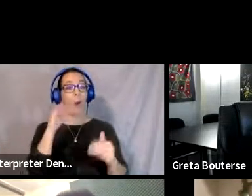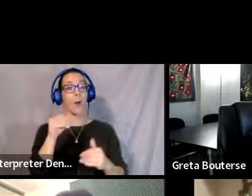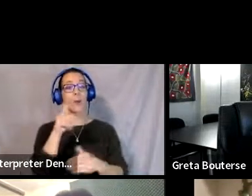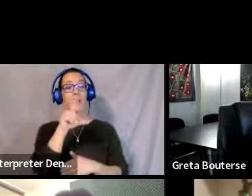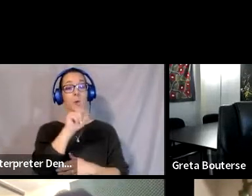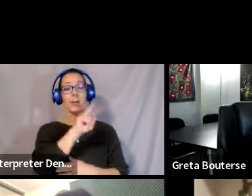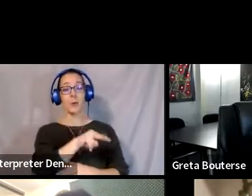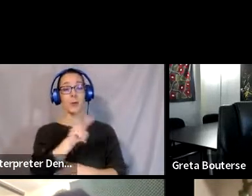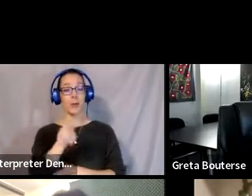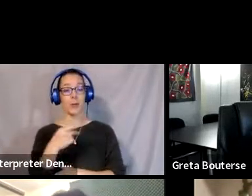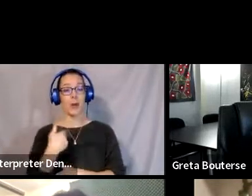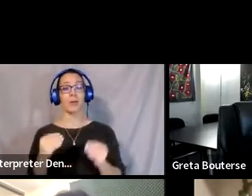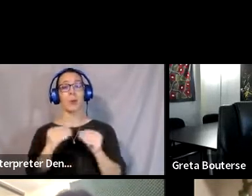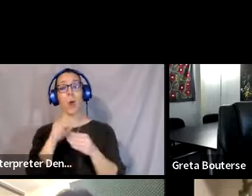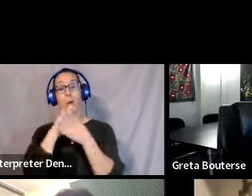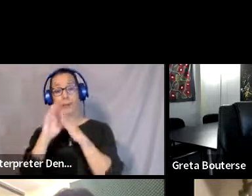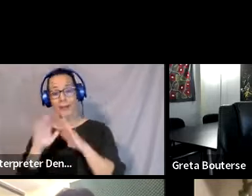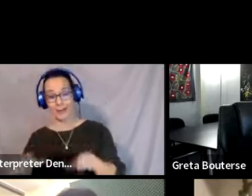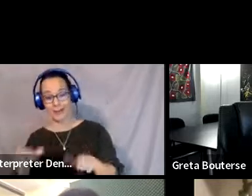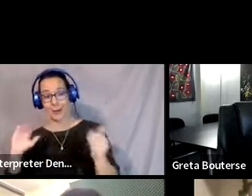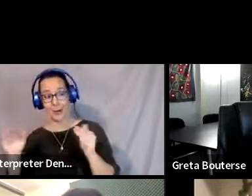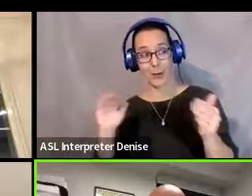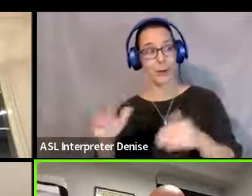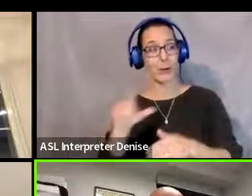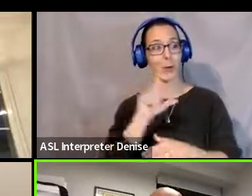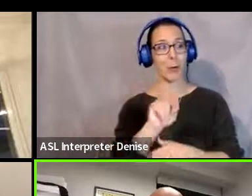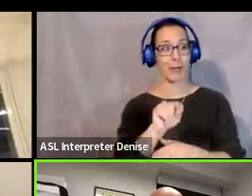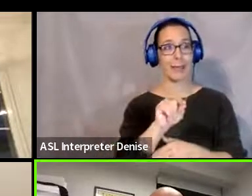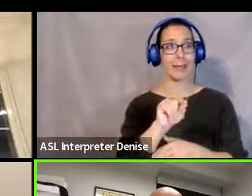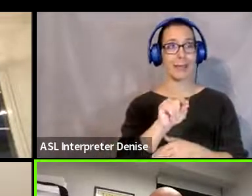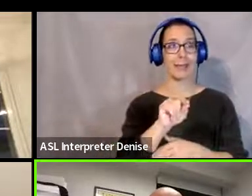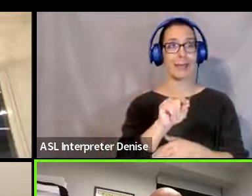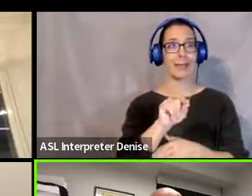than 2021 and 2020 and half of 2019.